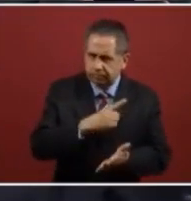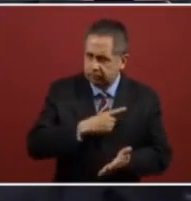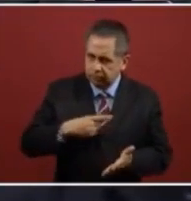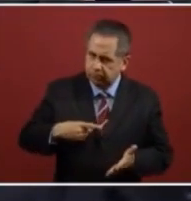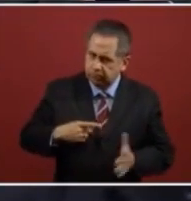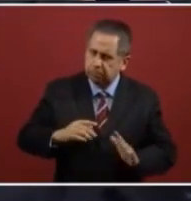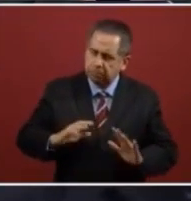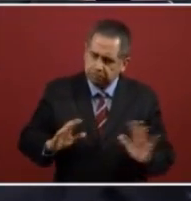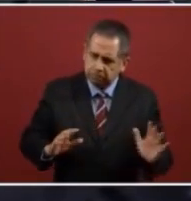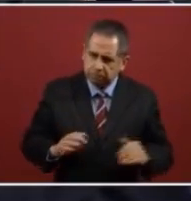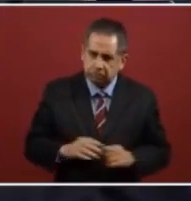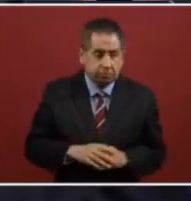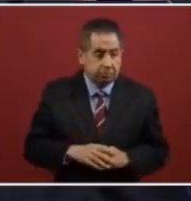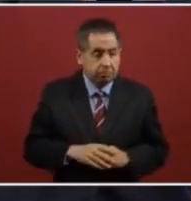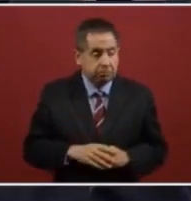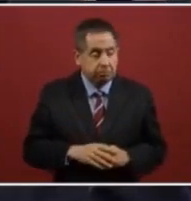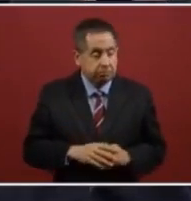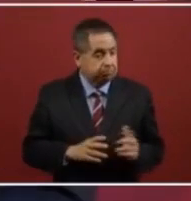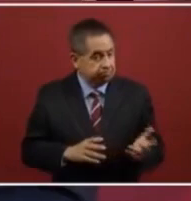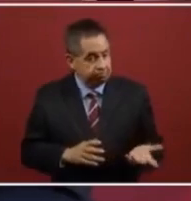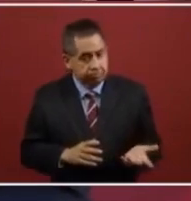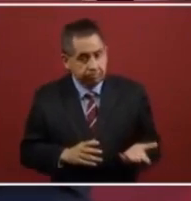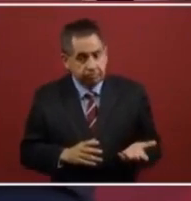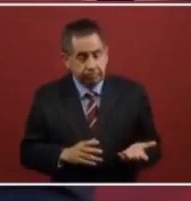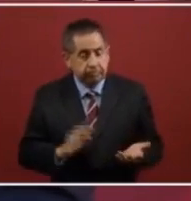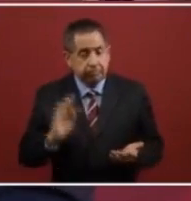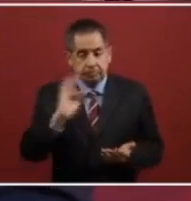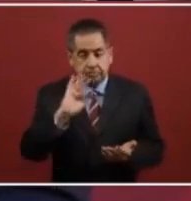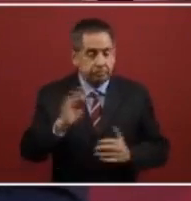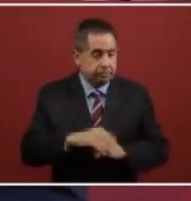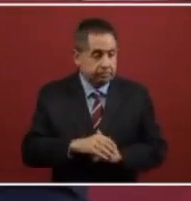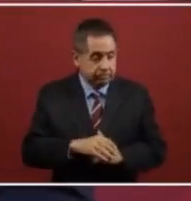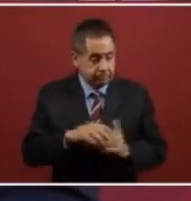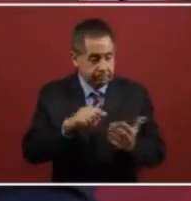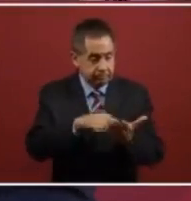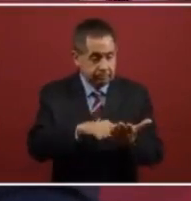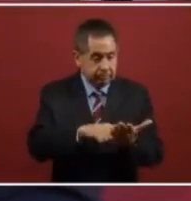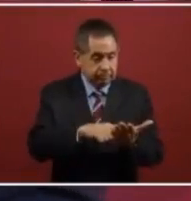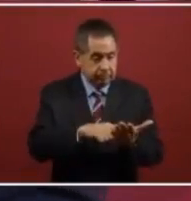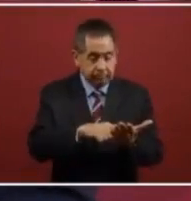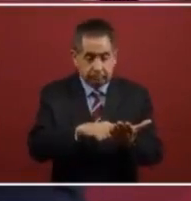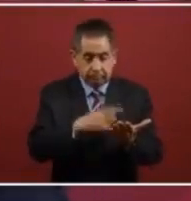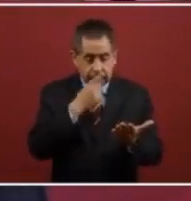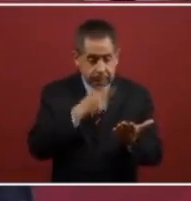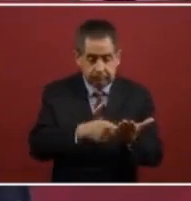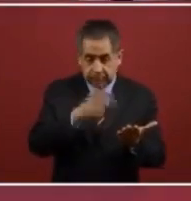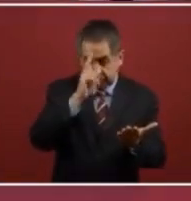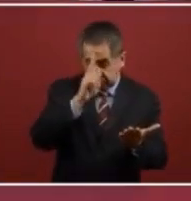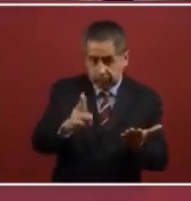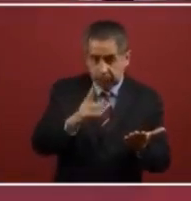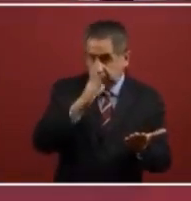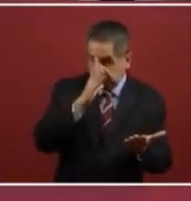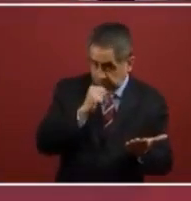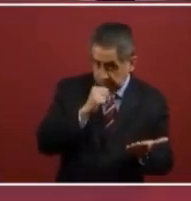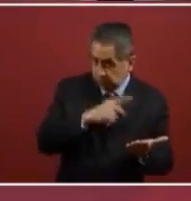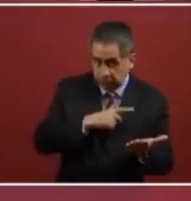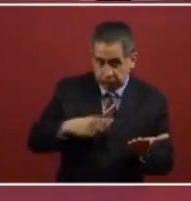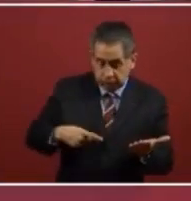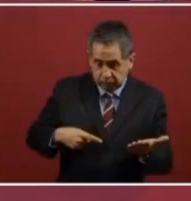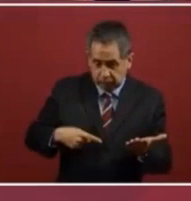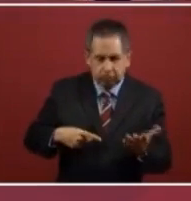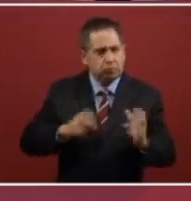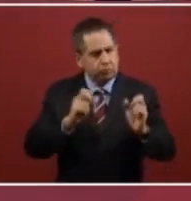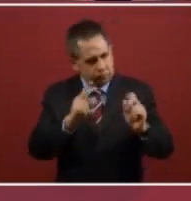we would need to try producen not y to do these things si if están they're causing, prohibidas, if they're Pero- prohibited, but